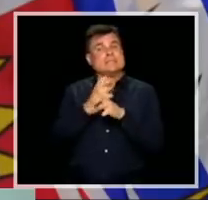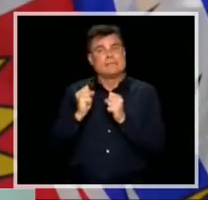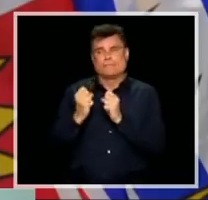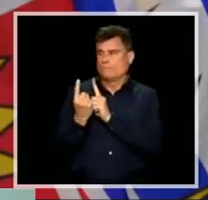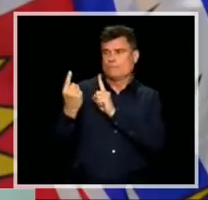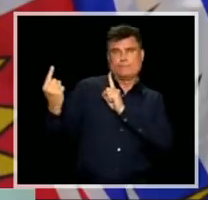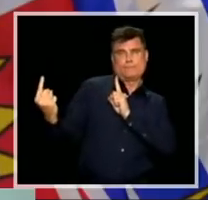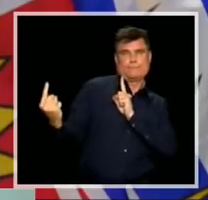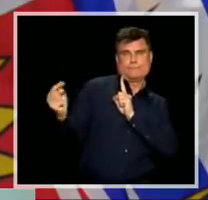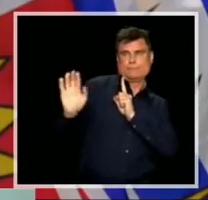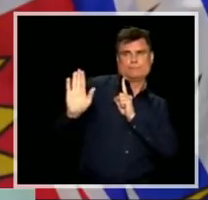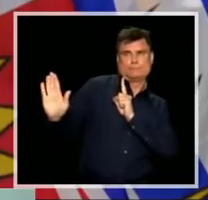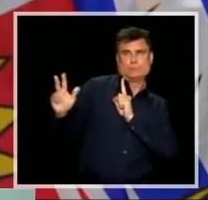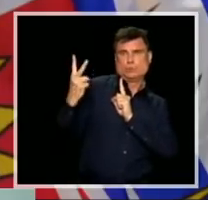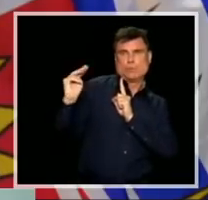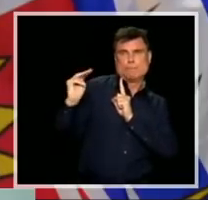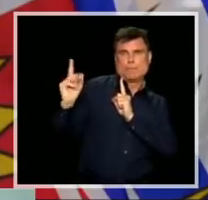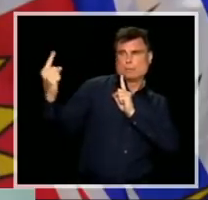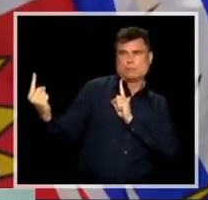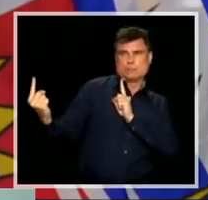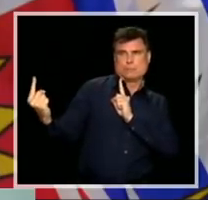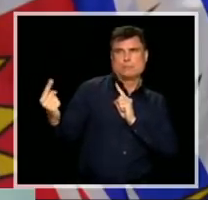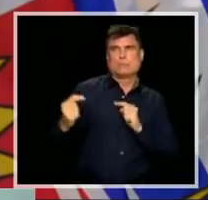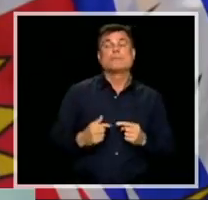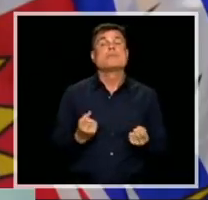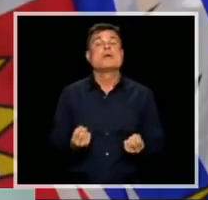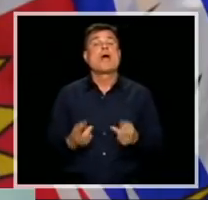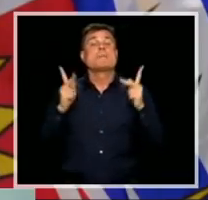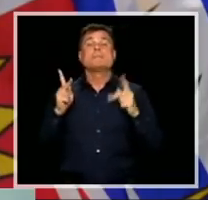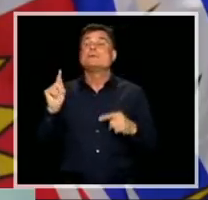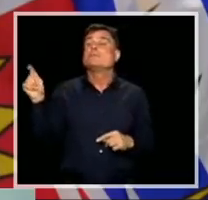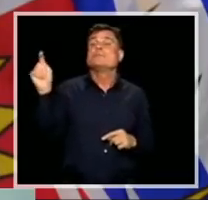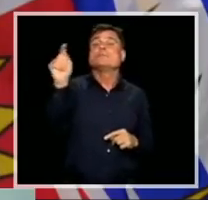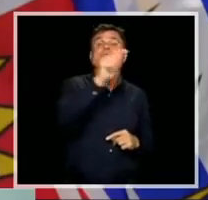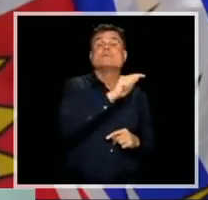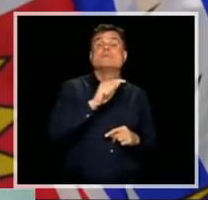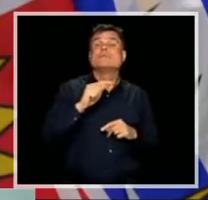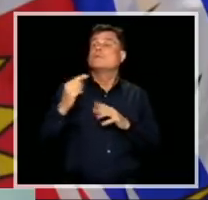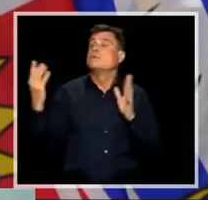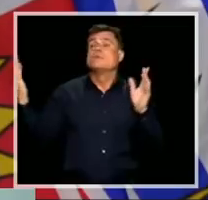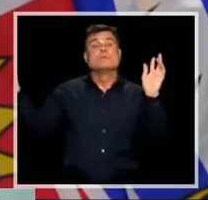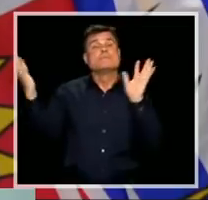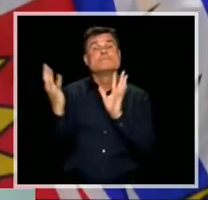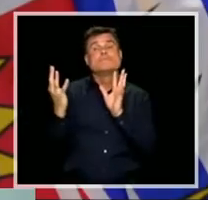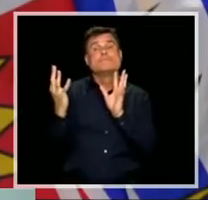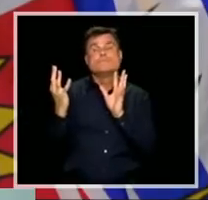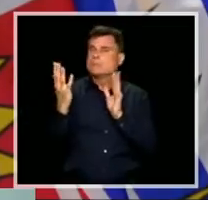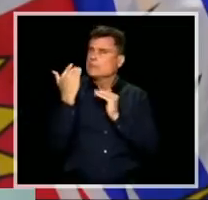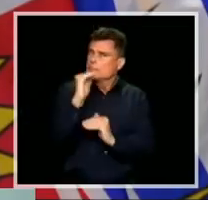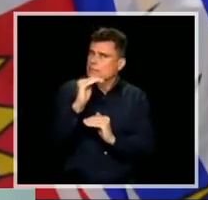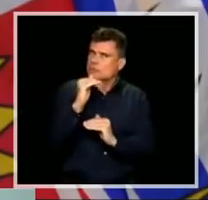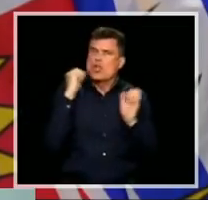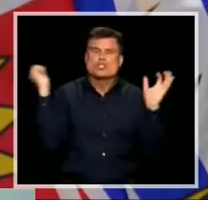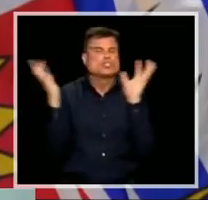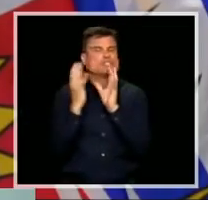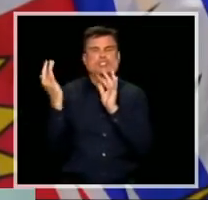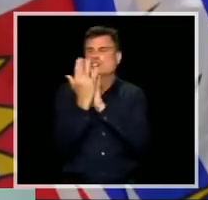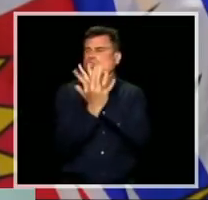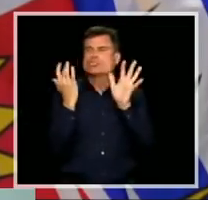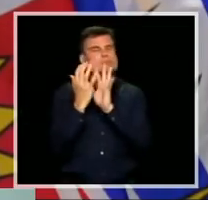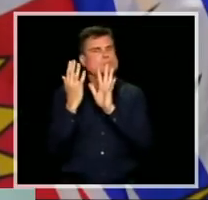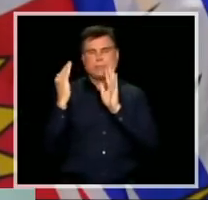technology, give them a hand and help them complete the survey as well. Now that we are 2 weeks into our